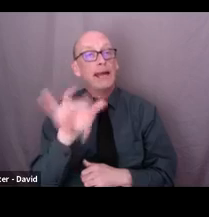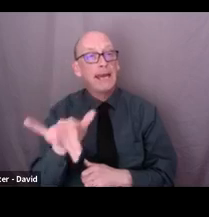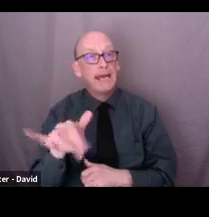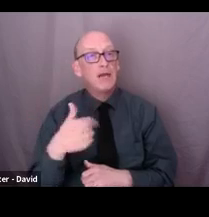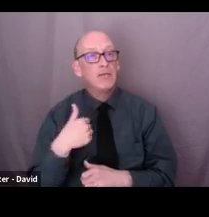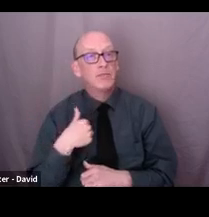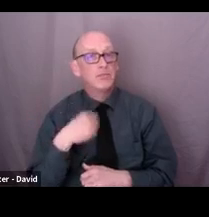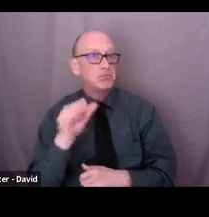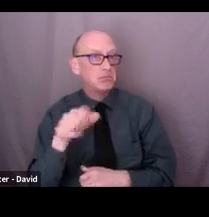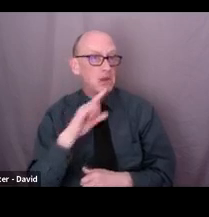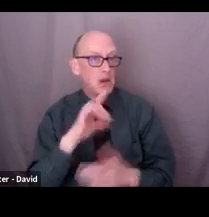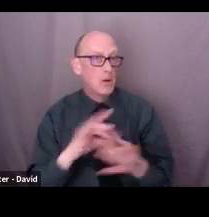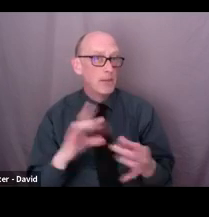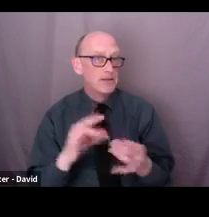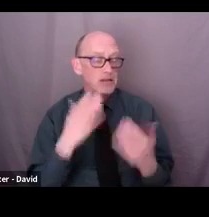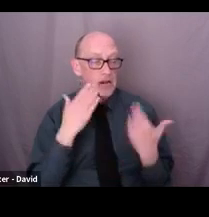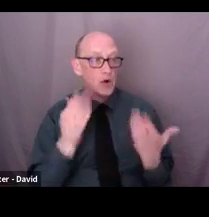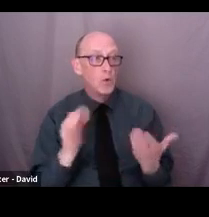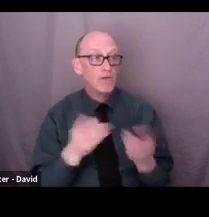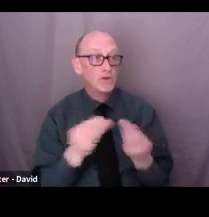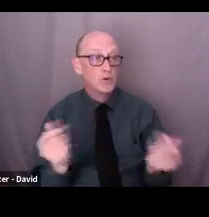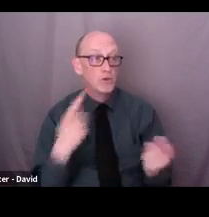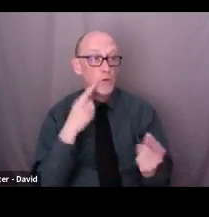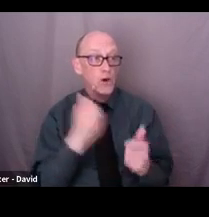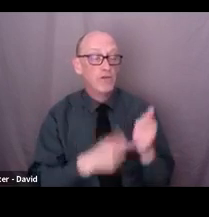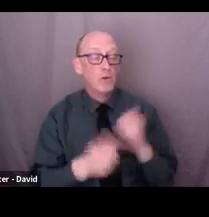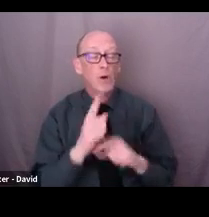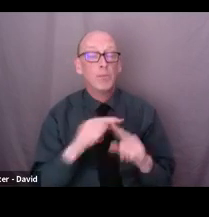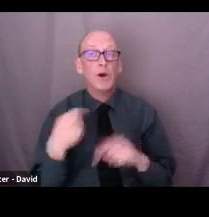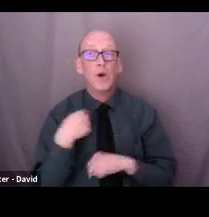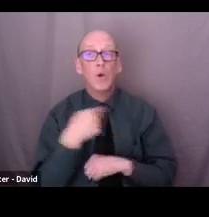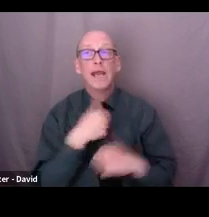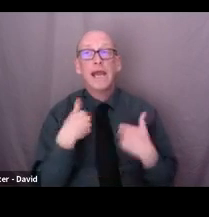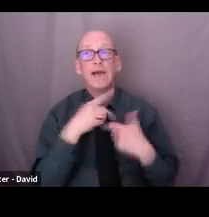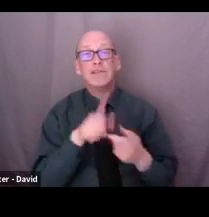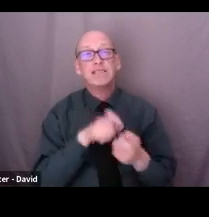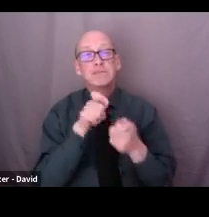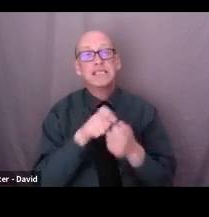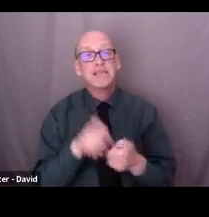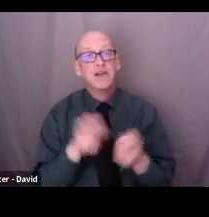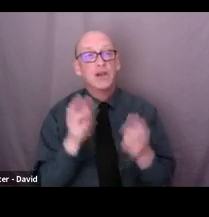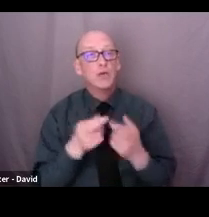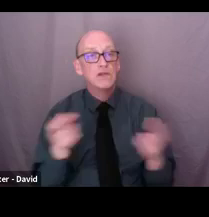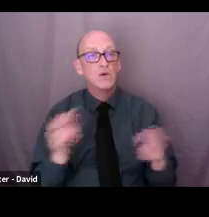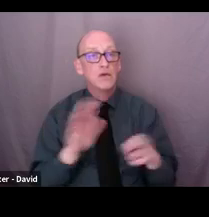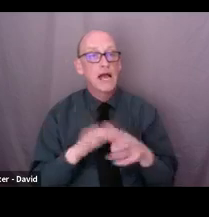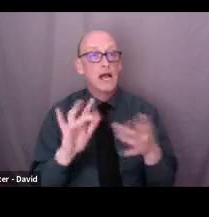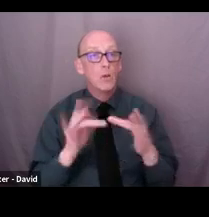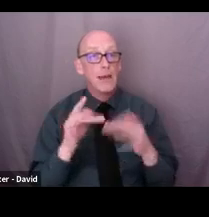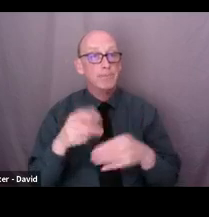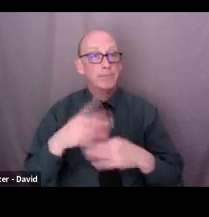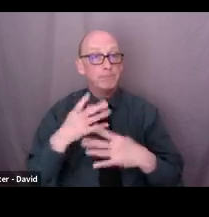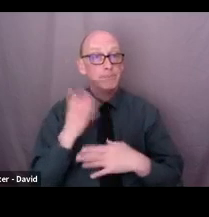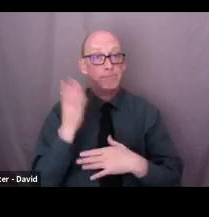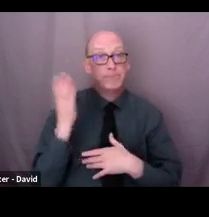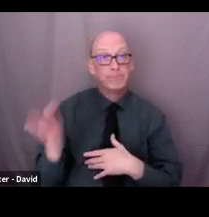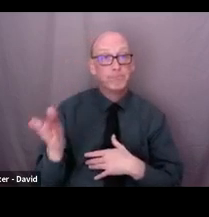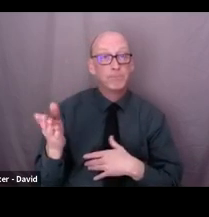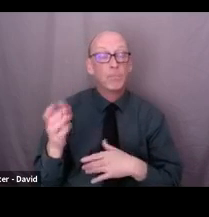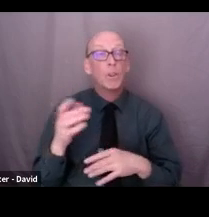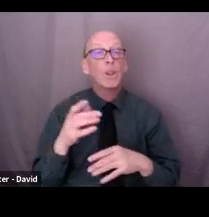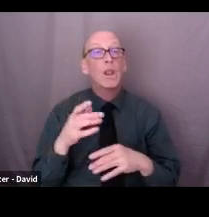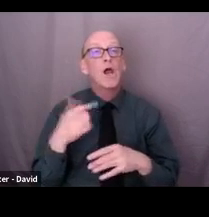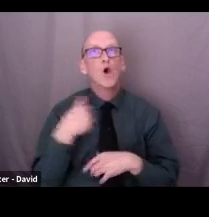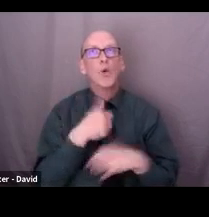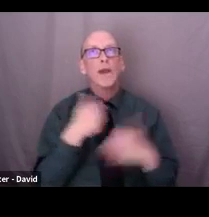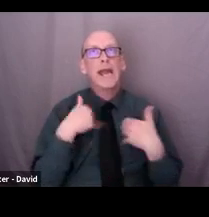it's a solution for everyone, but we do have some specific resources on our website that came out of a call that we had a